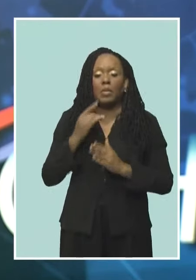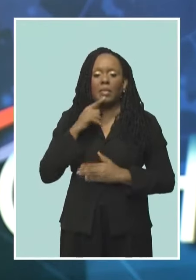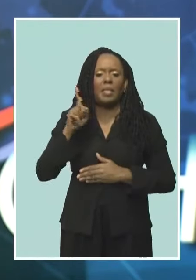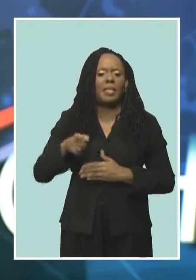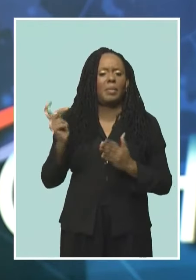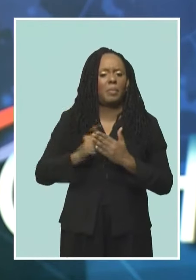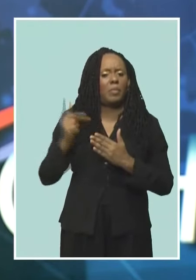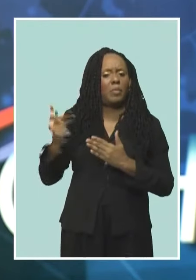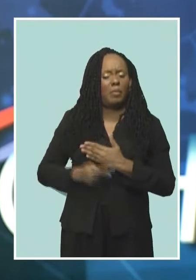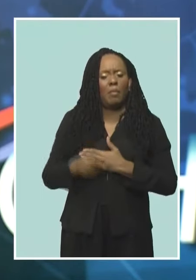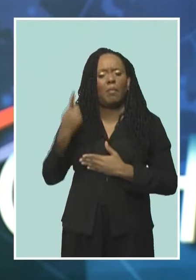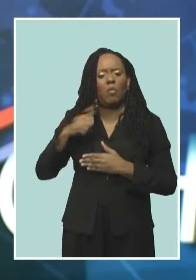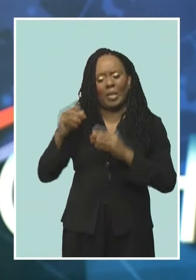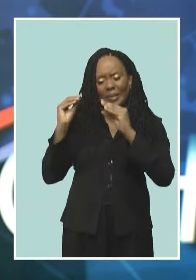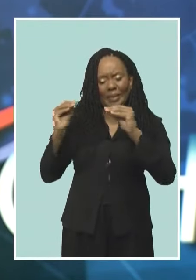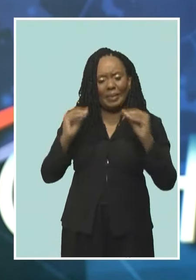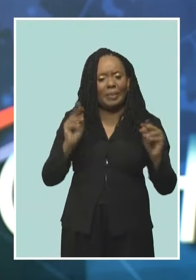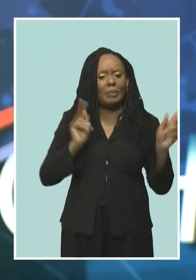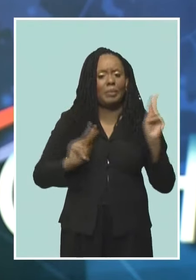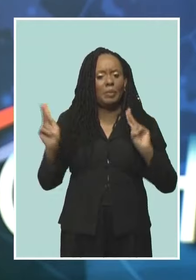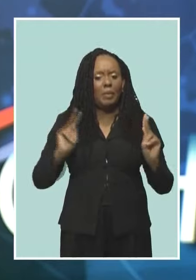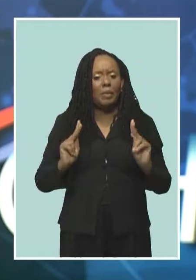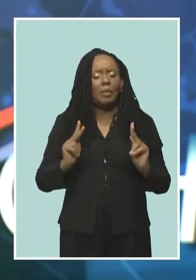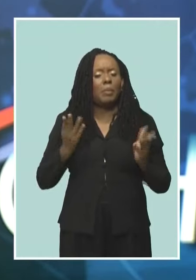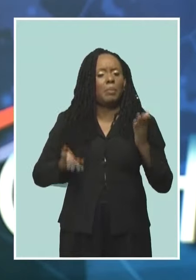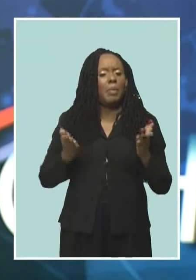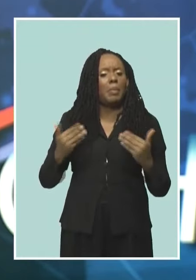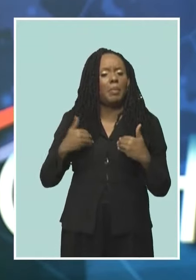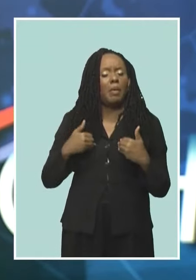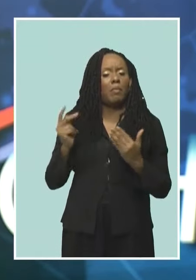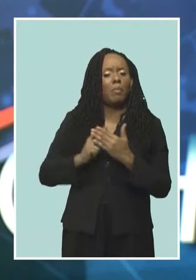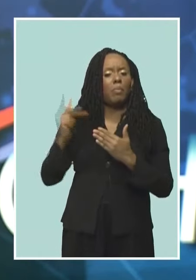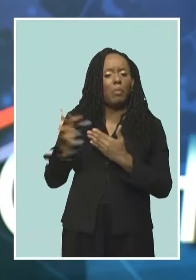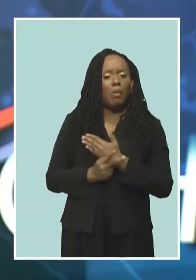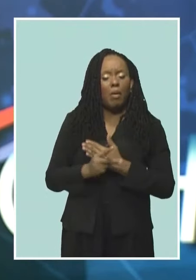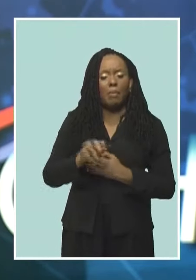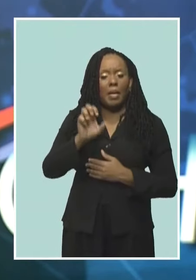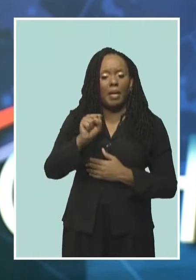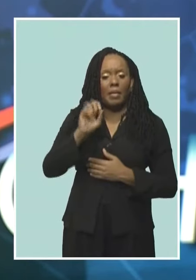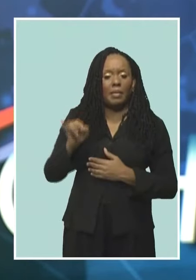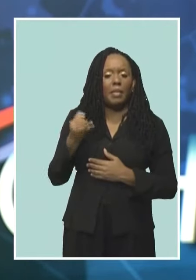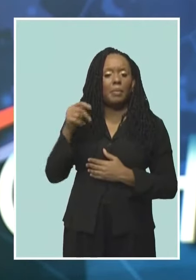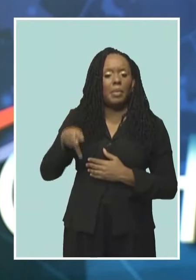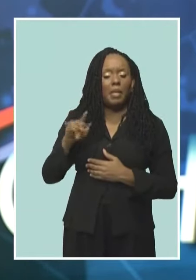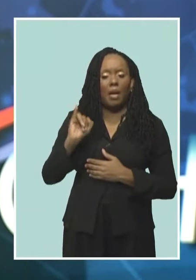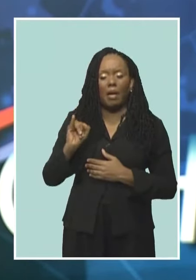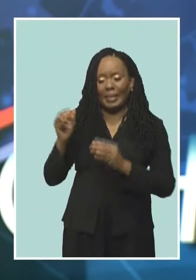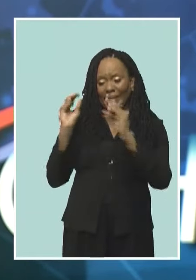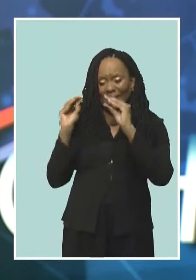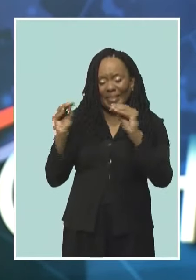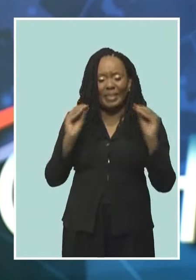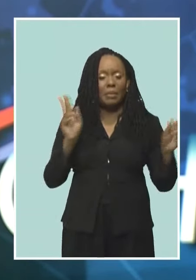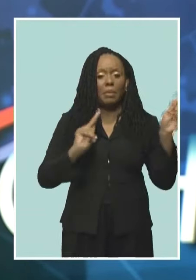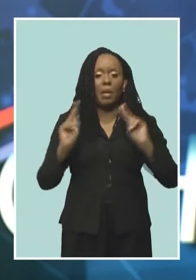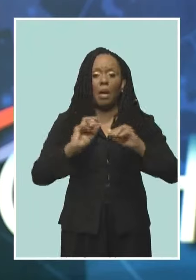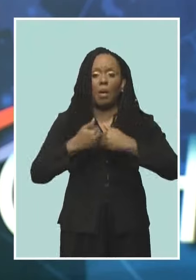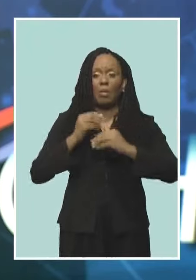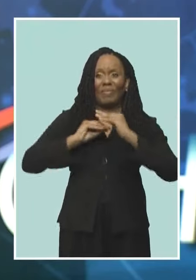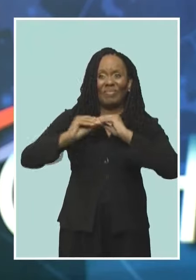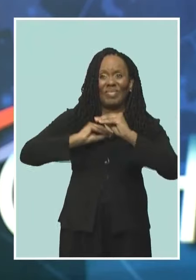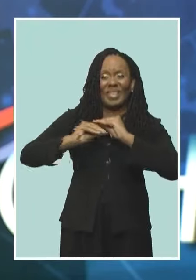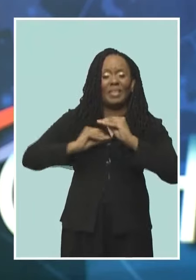the Samuel Jackman Prescott Institute of Technology. Rachel Agard caught up with two of the technicians doing repairs and filed this